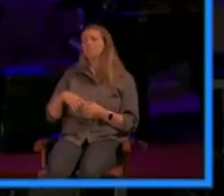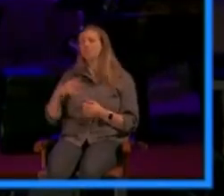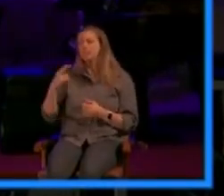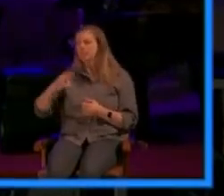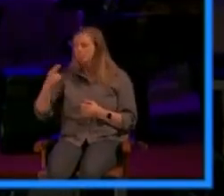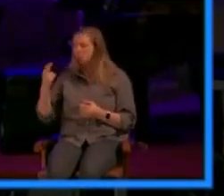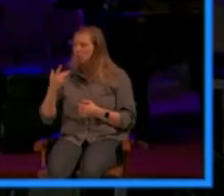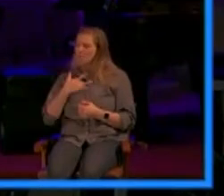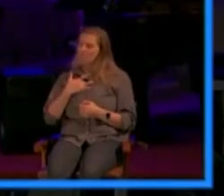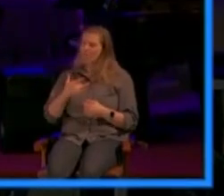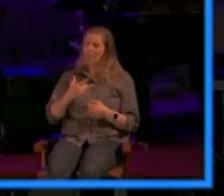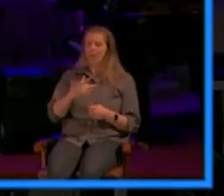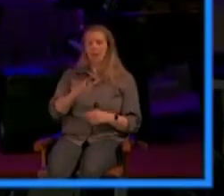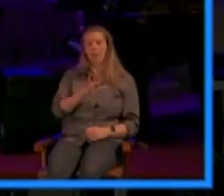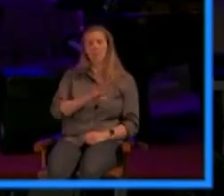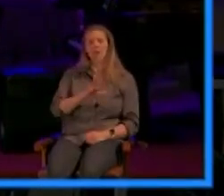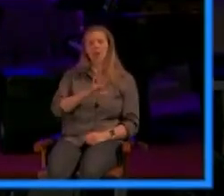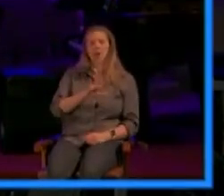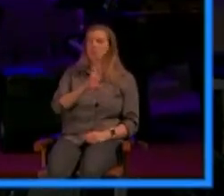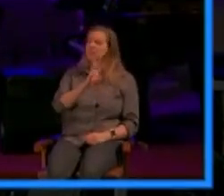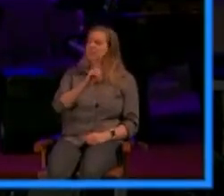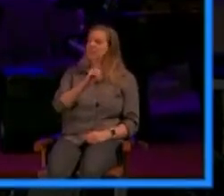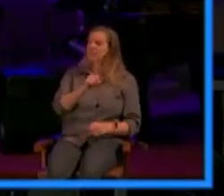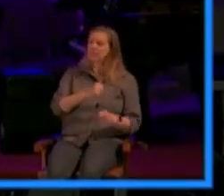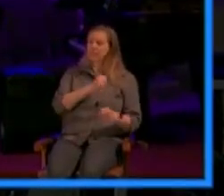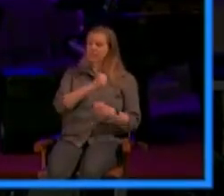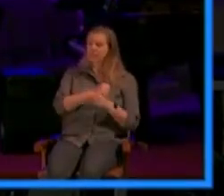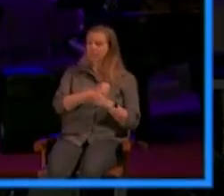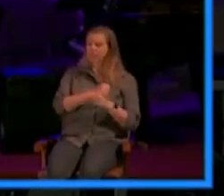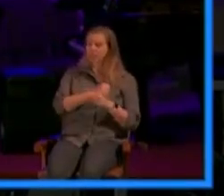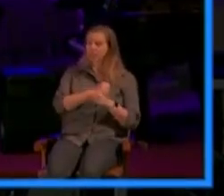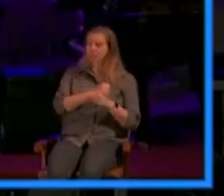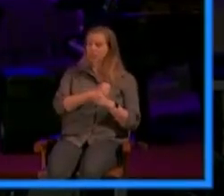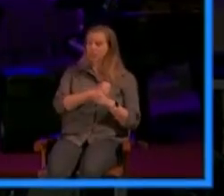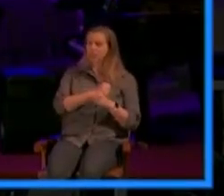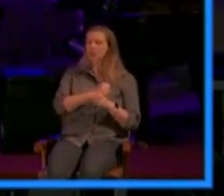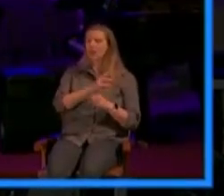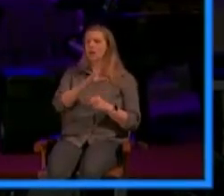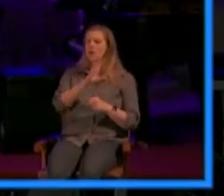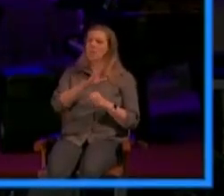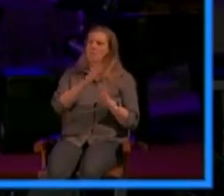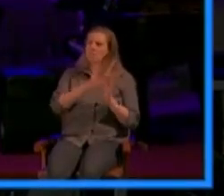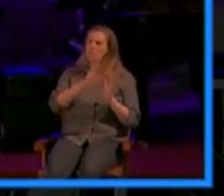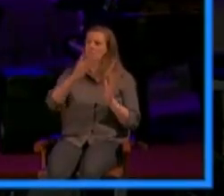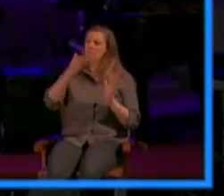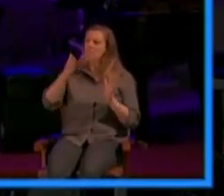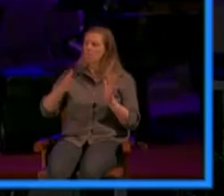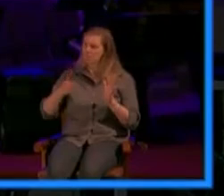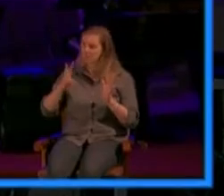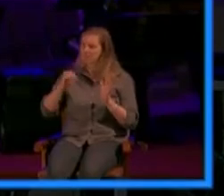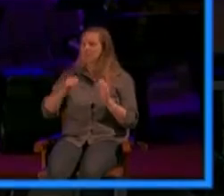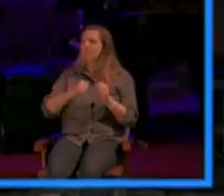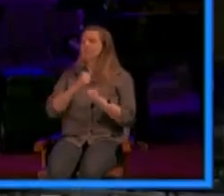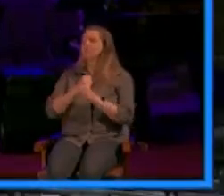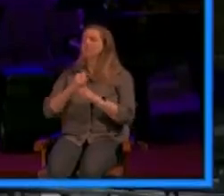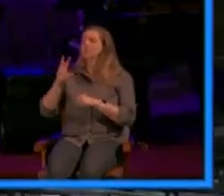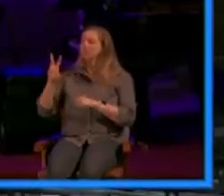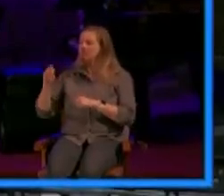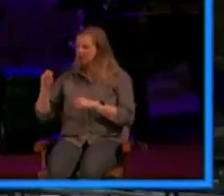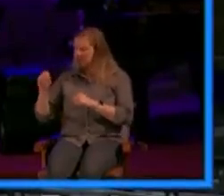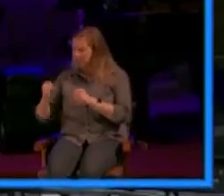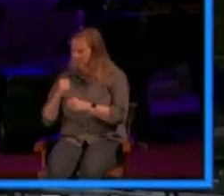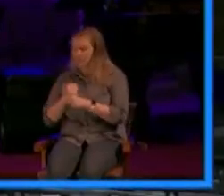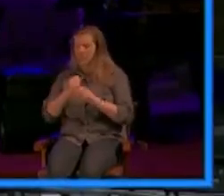some kind of national spiritual awakening. The last one was in the 1970s. It was called the Jesus Movement. That's when I graduated